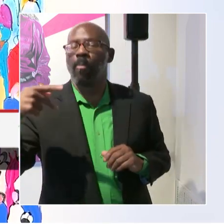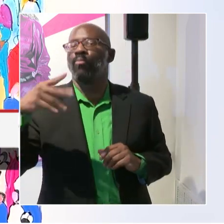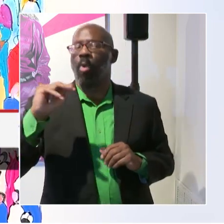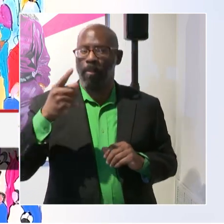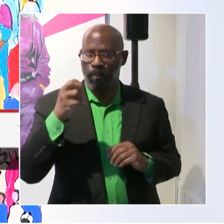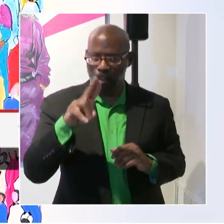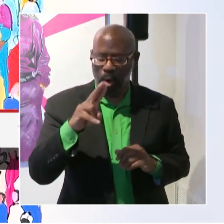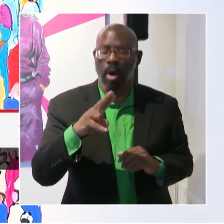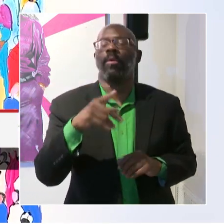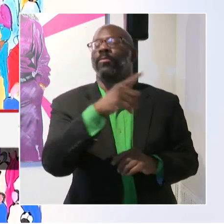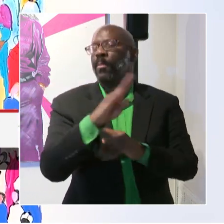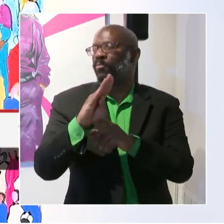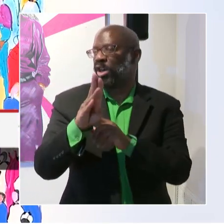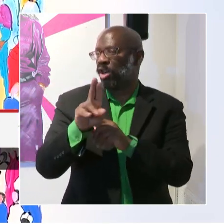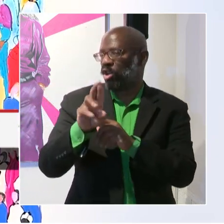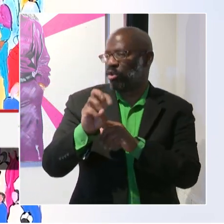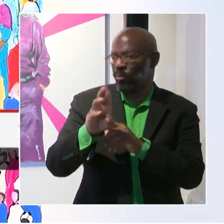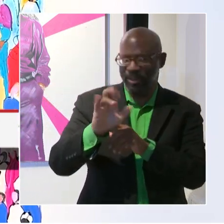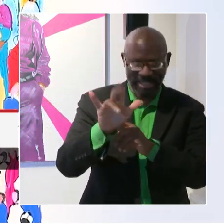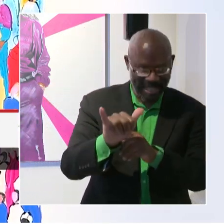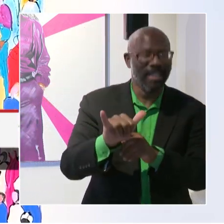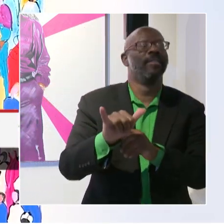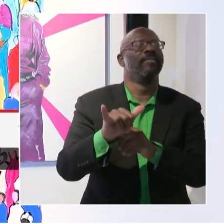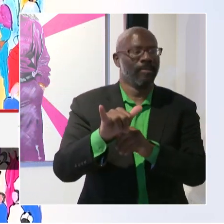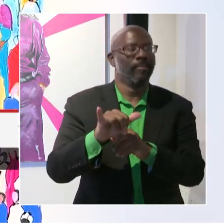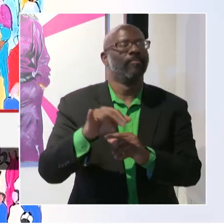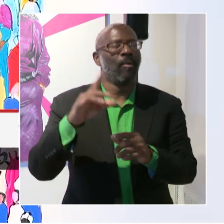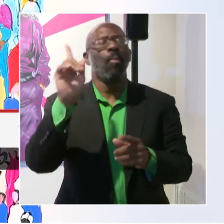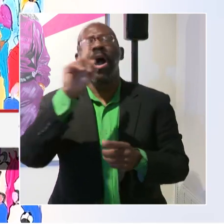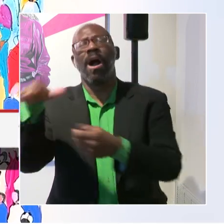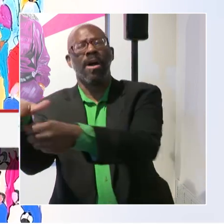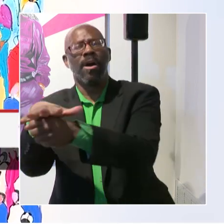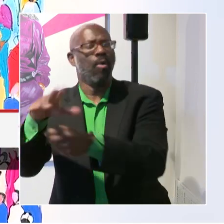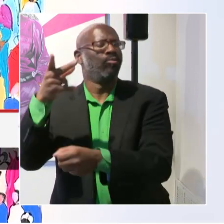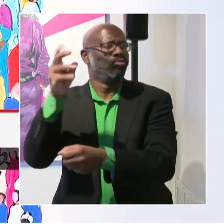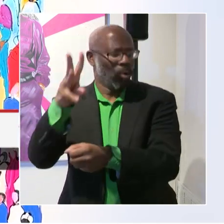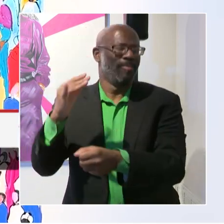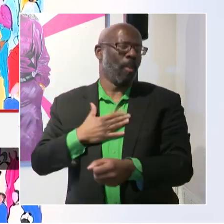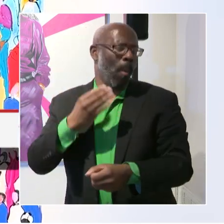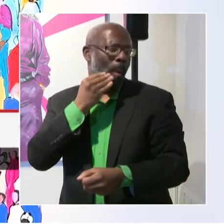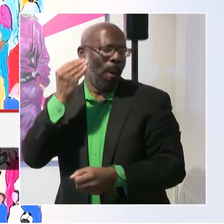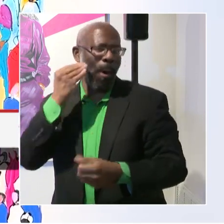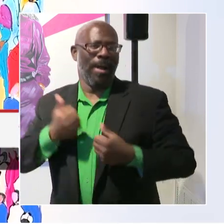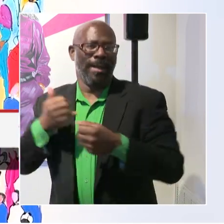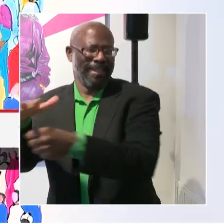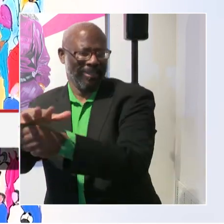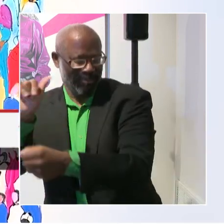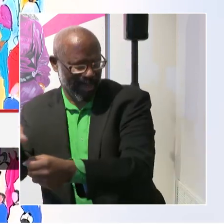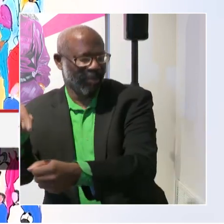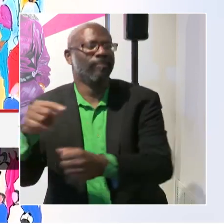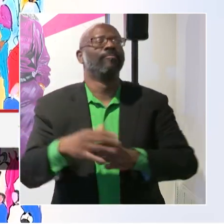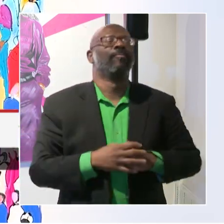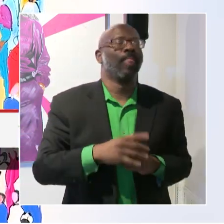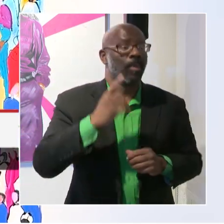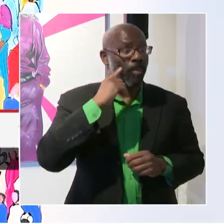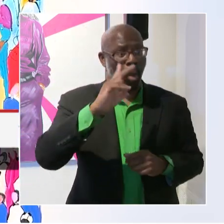neighborhood, a production company and tap room, and plans for a 3rd location. It is a brewery known for its diverse,